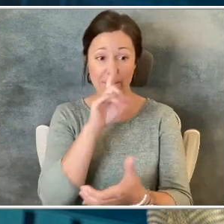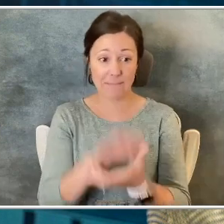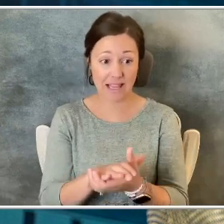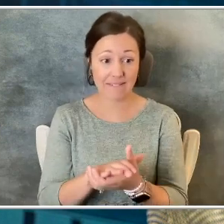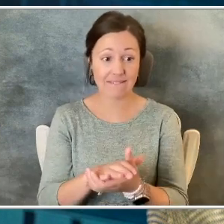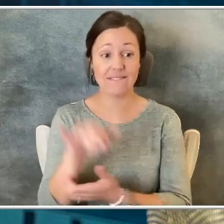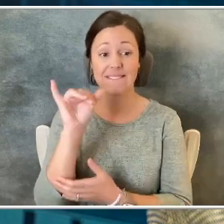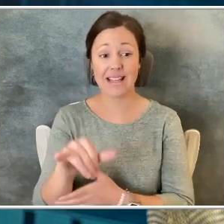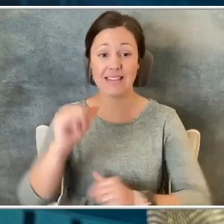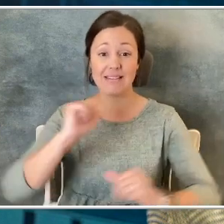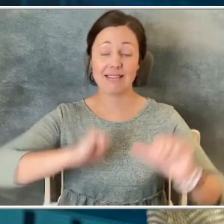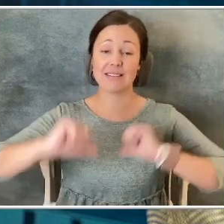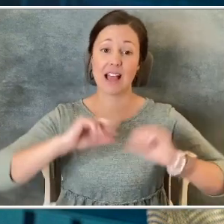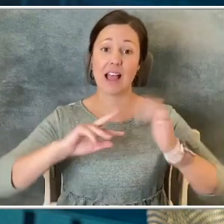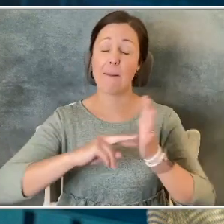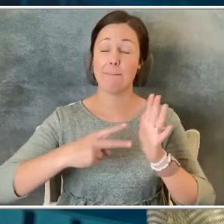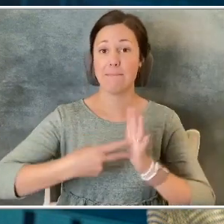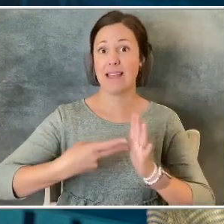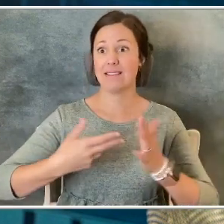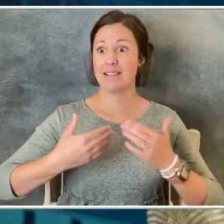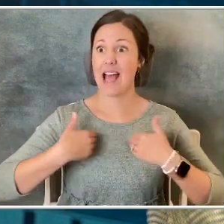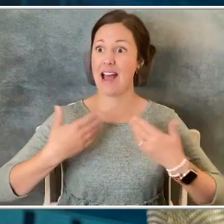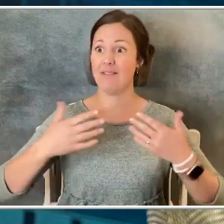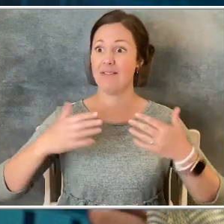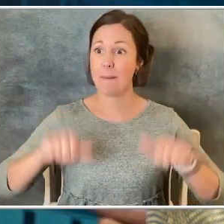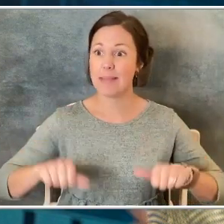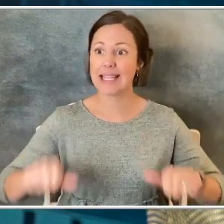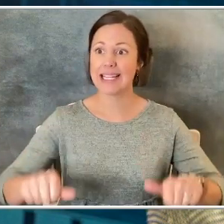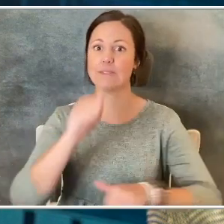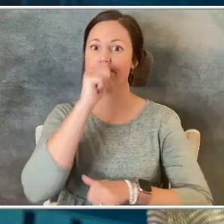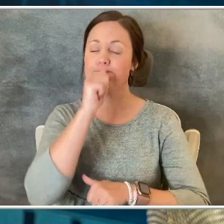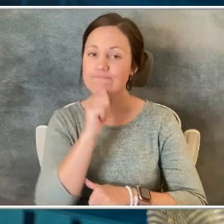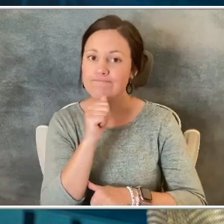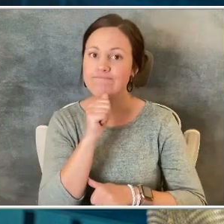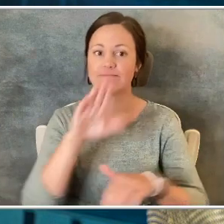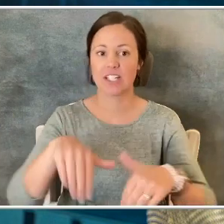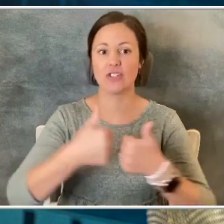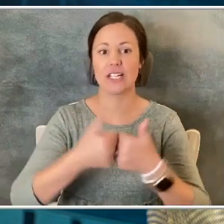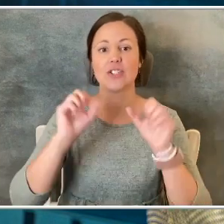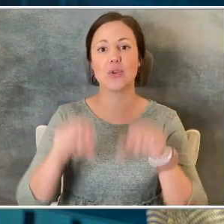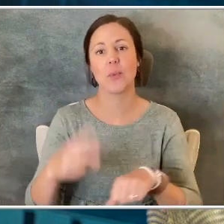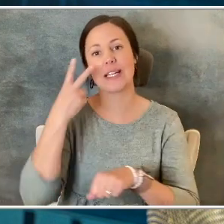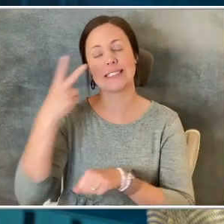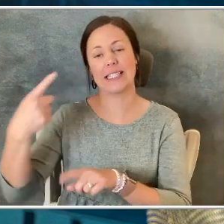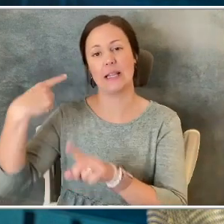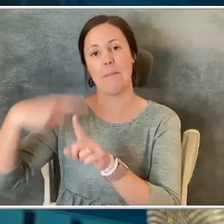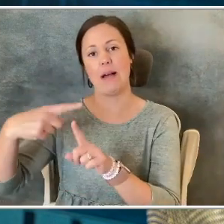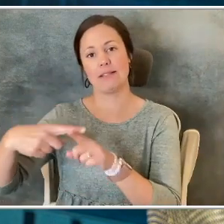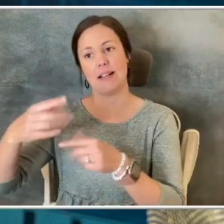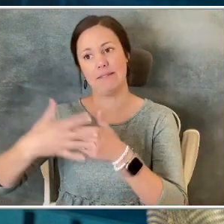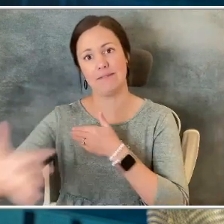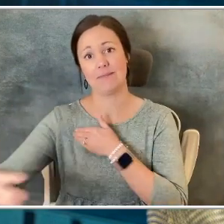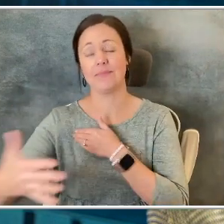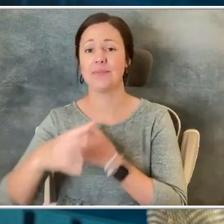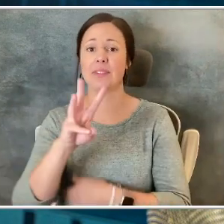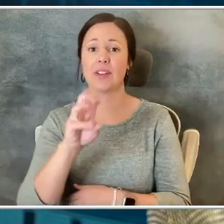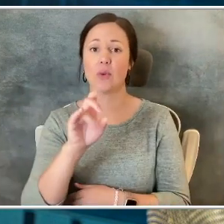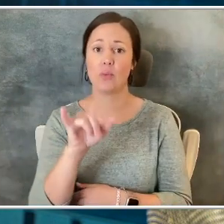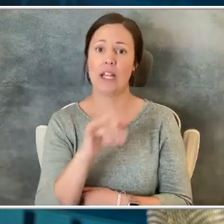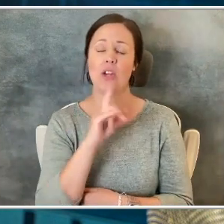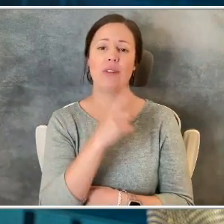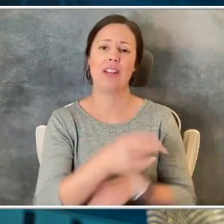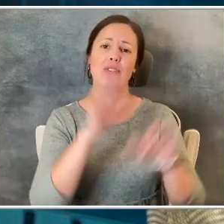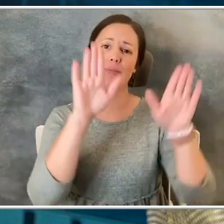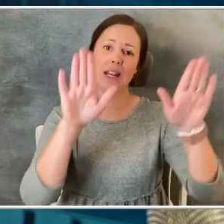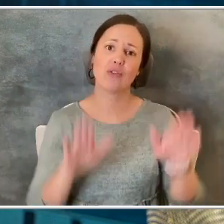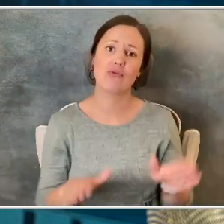you the ability to get through the hard times so you can see the other side. And Wendy, you've been a great testament to that. So thanks to